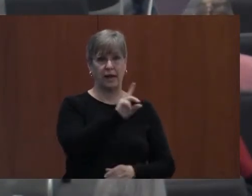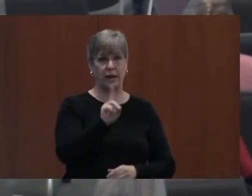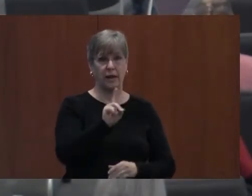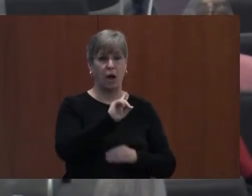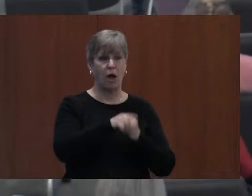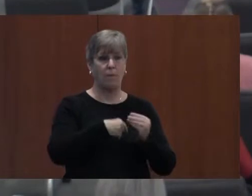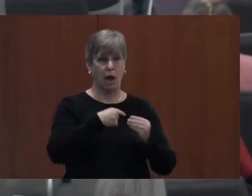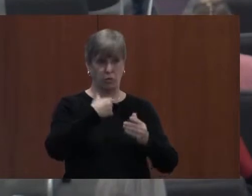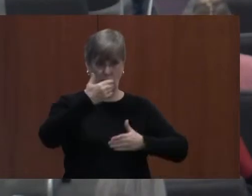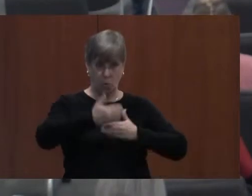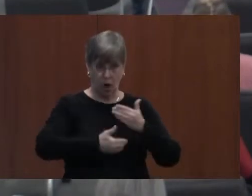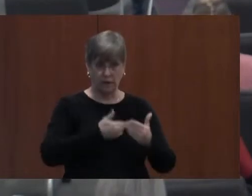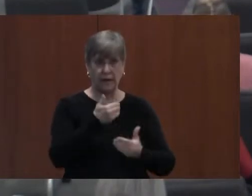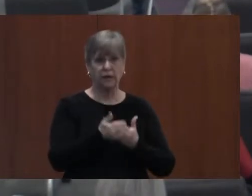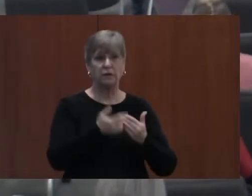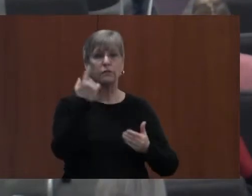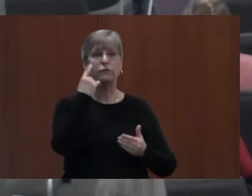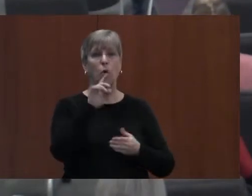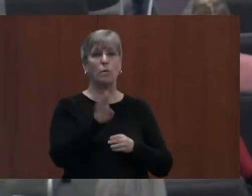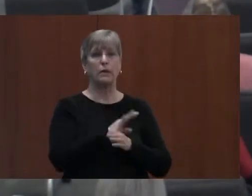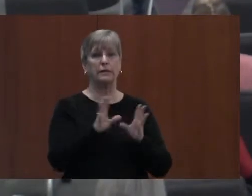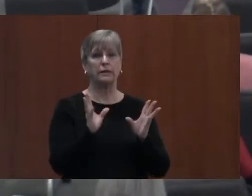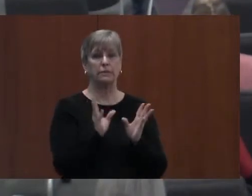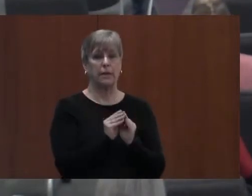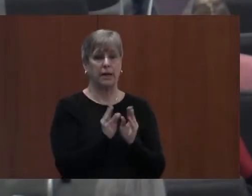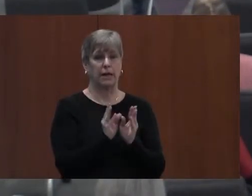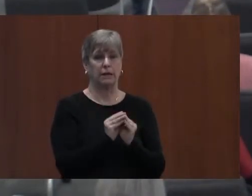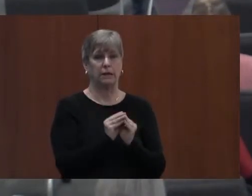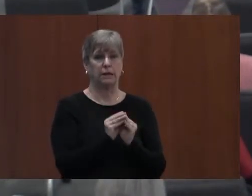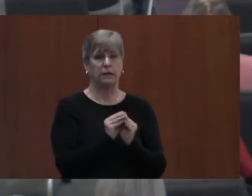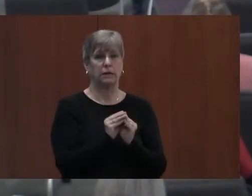regarding procedures for business meetings.